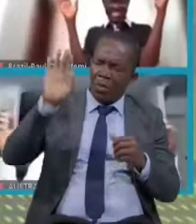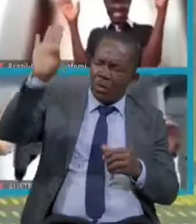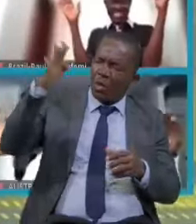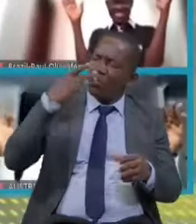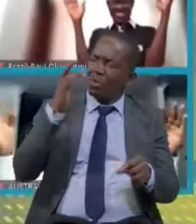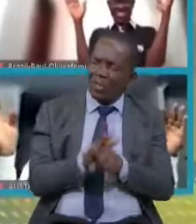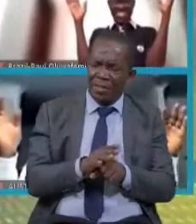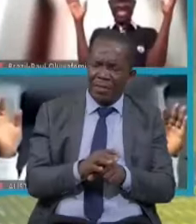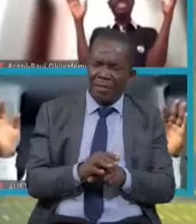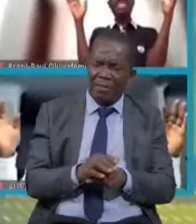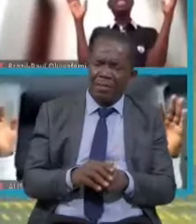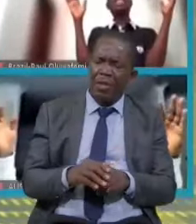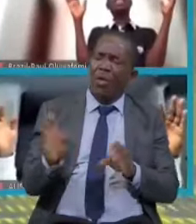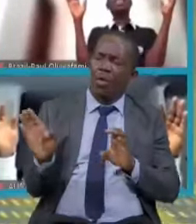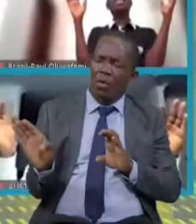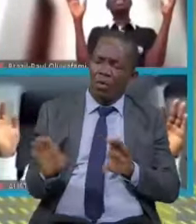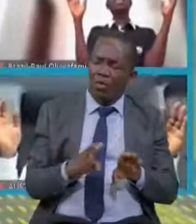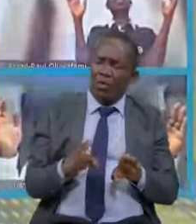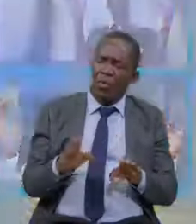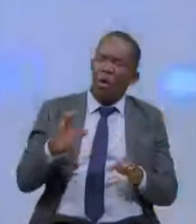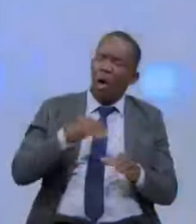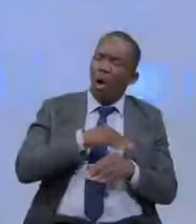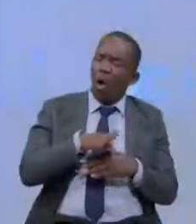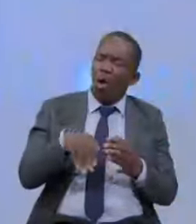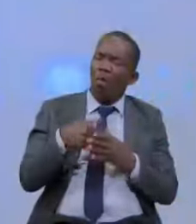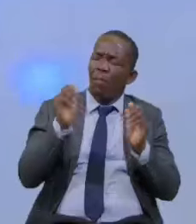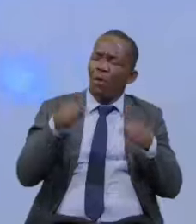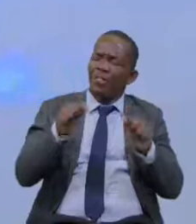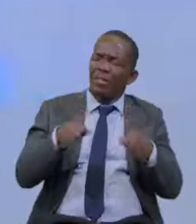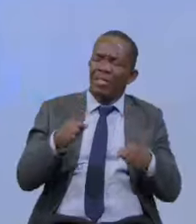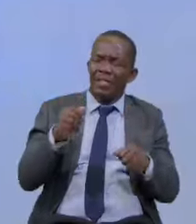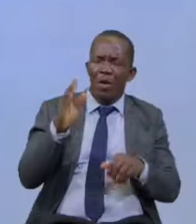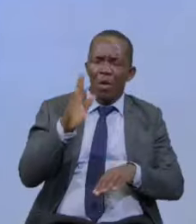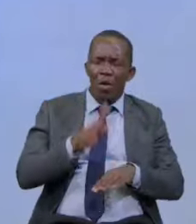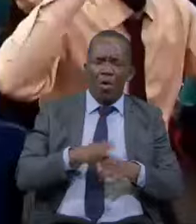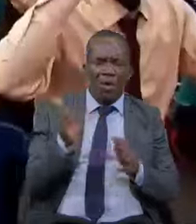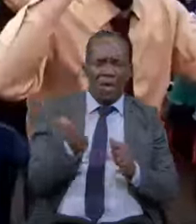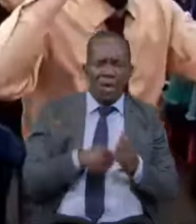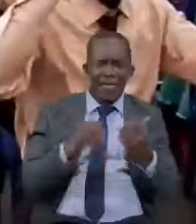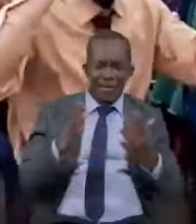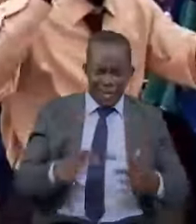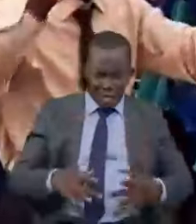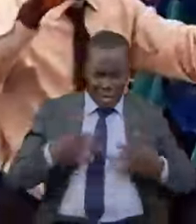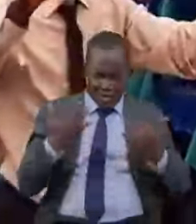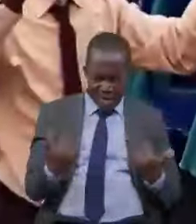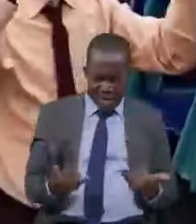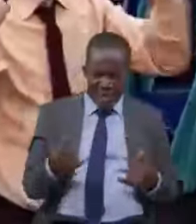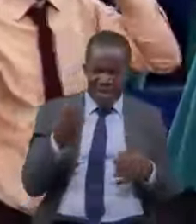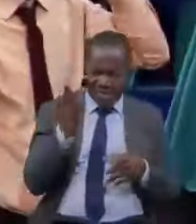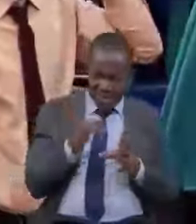all possibilities on every life right now in Jesus'